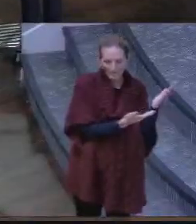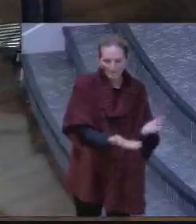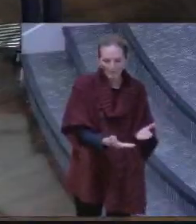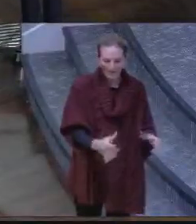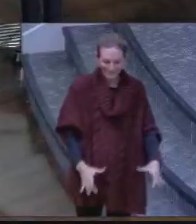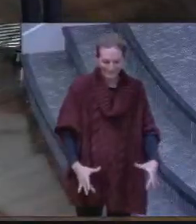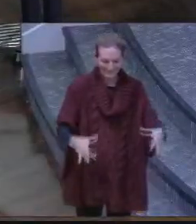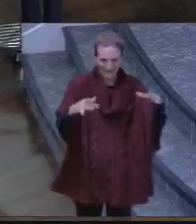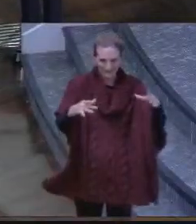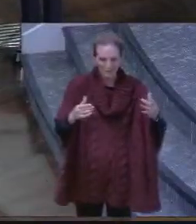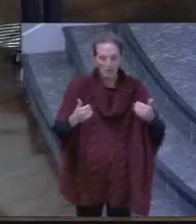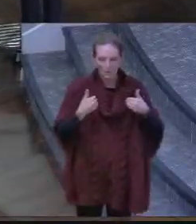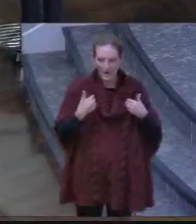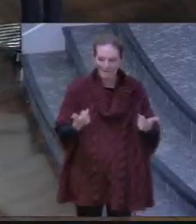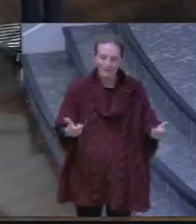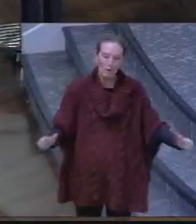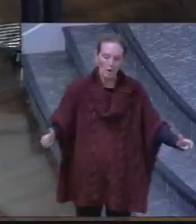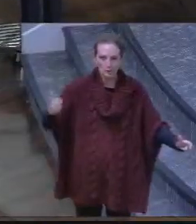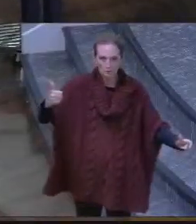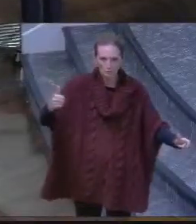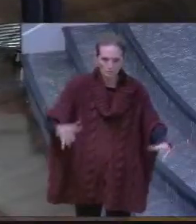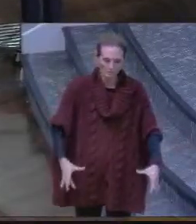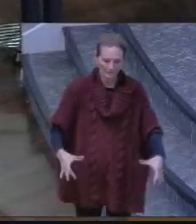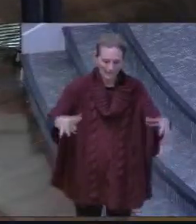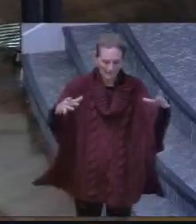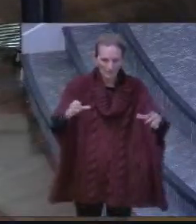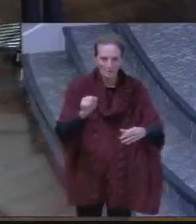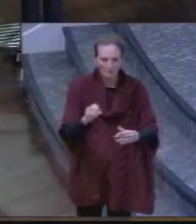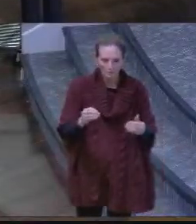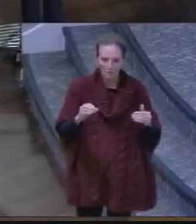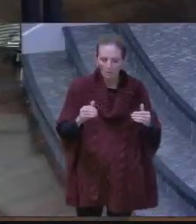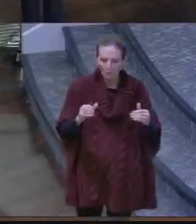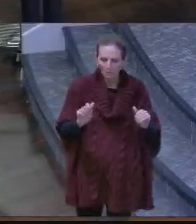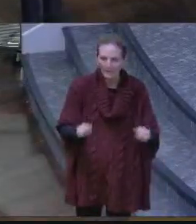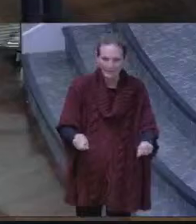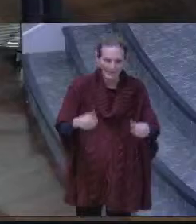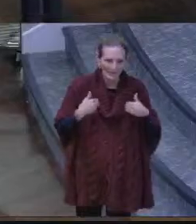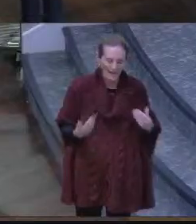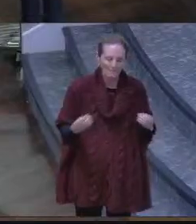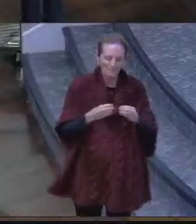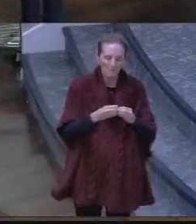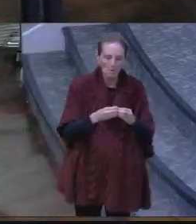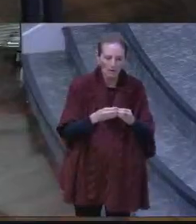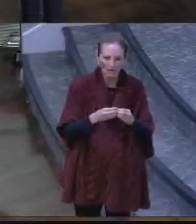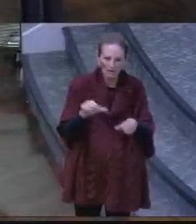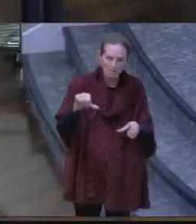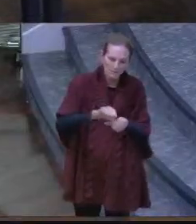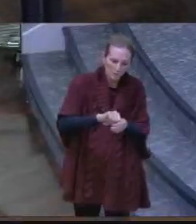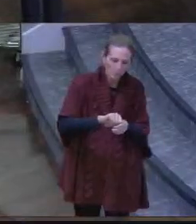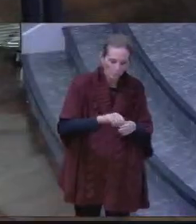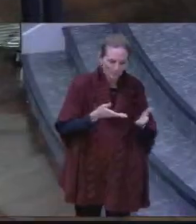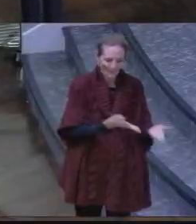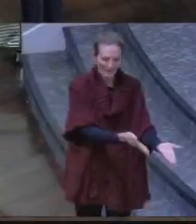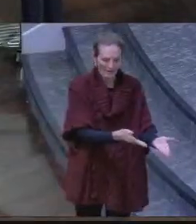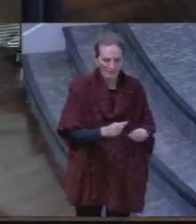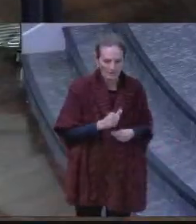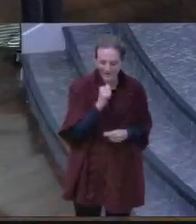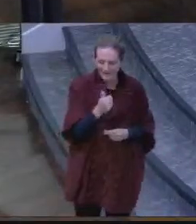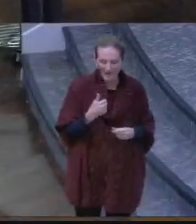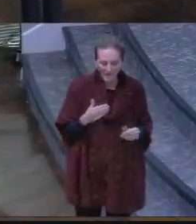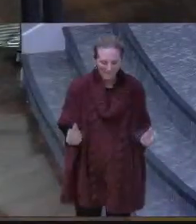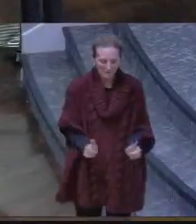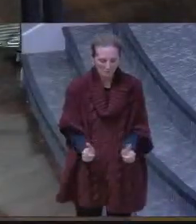gotten larger tanks so that we can have more fuel on site and not have the small tanks that we started with.